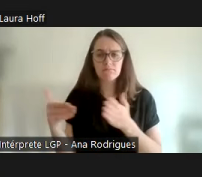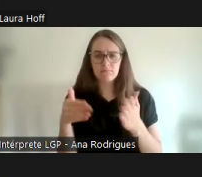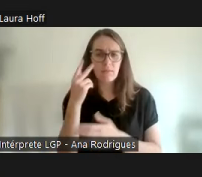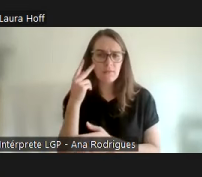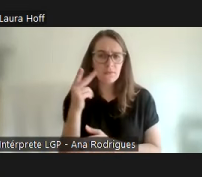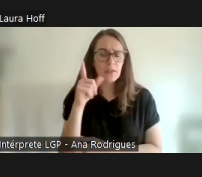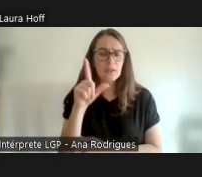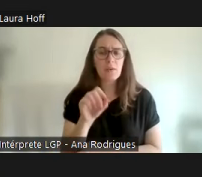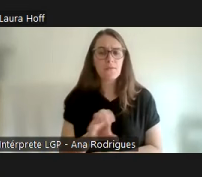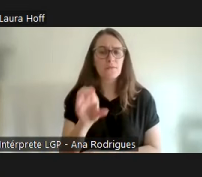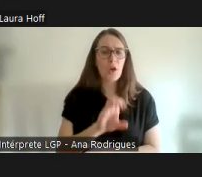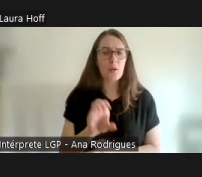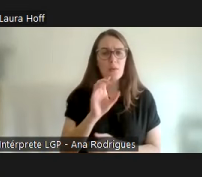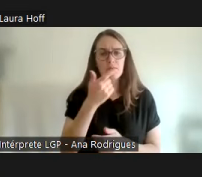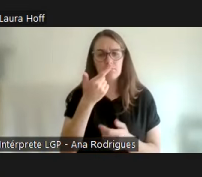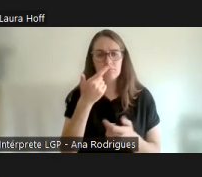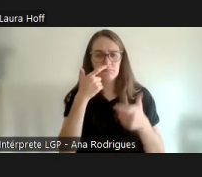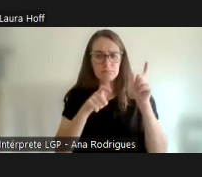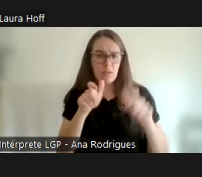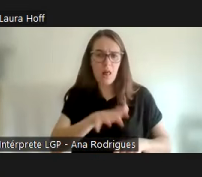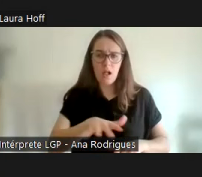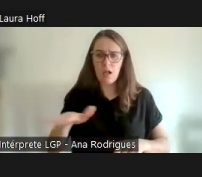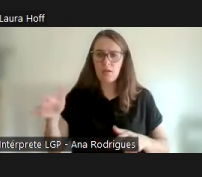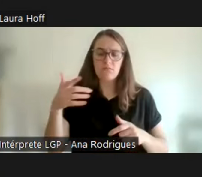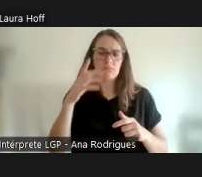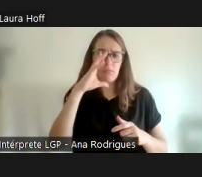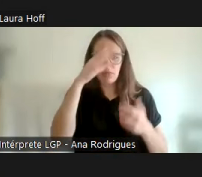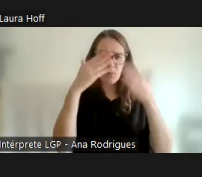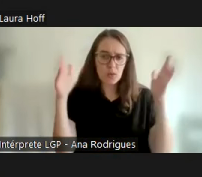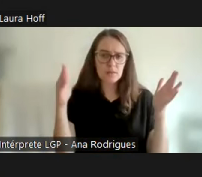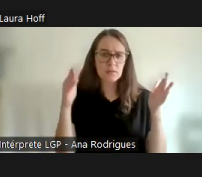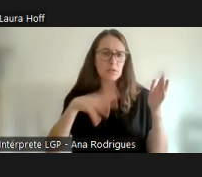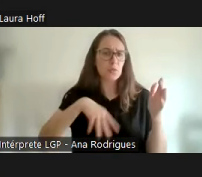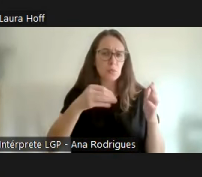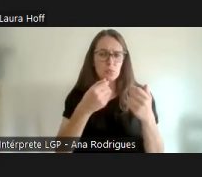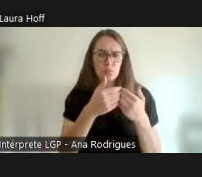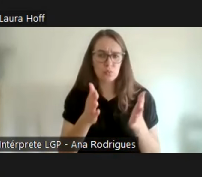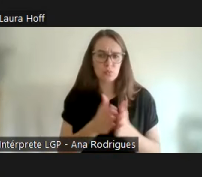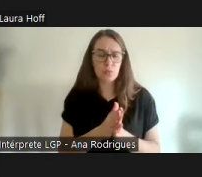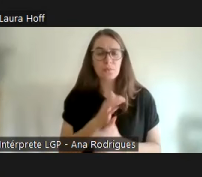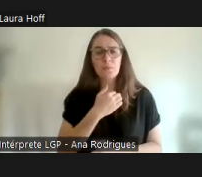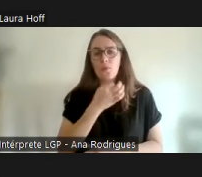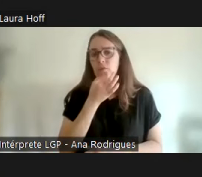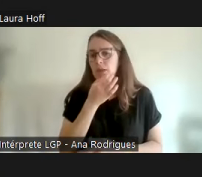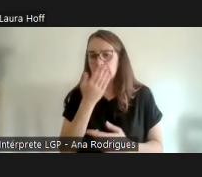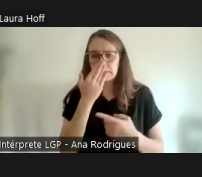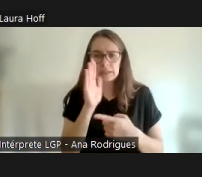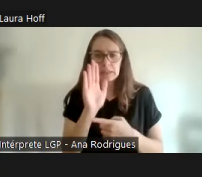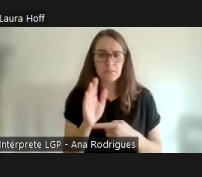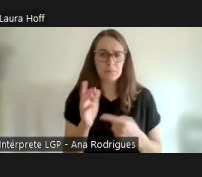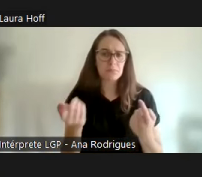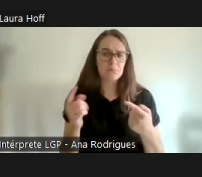of living in democracies all over the world. And yeah, I'm talking about values